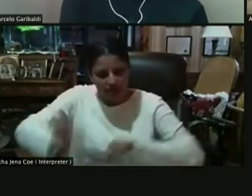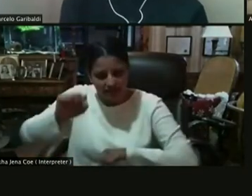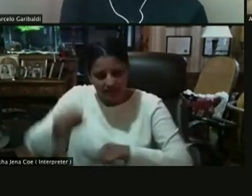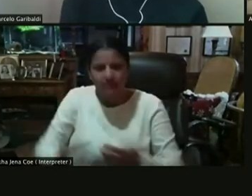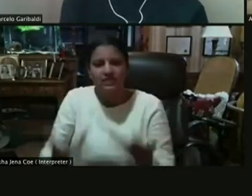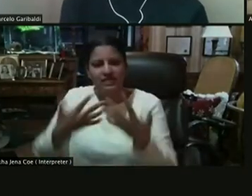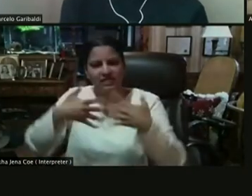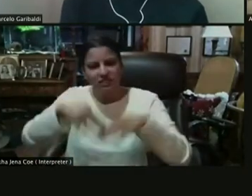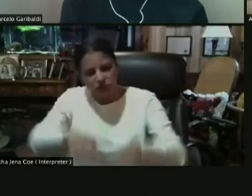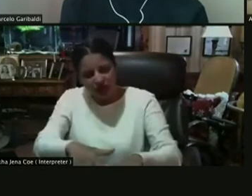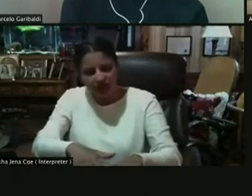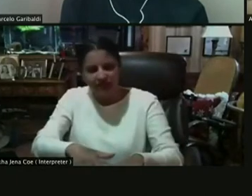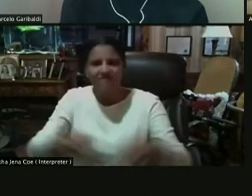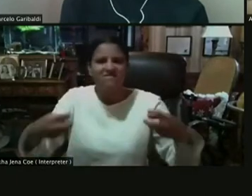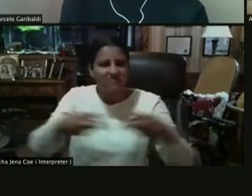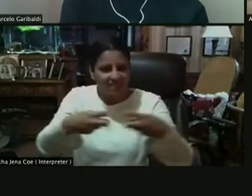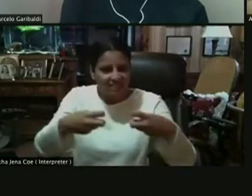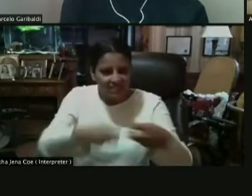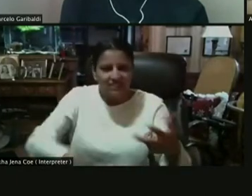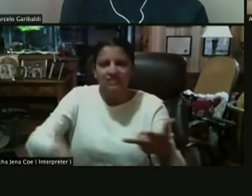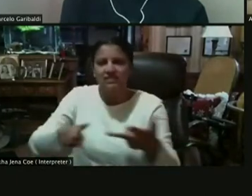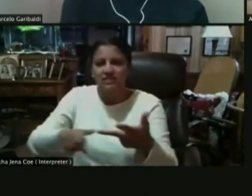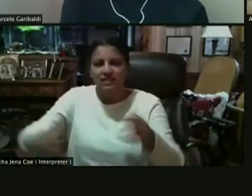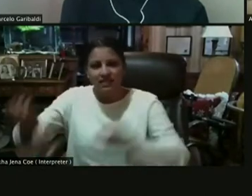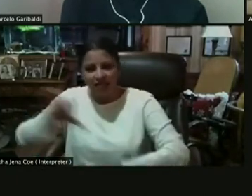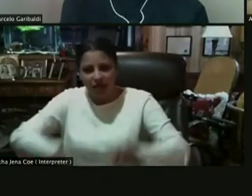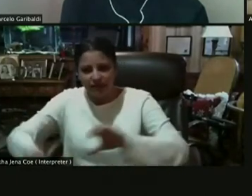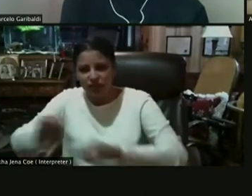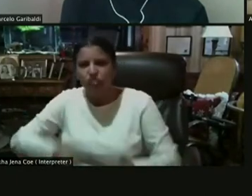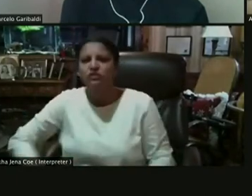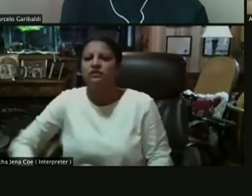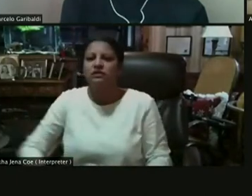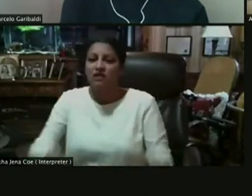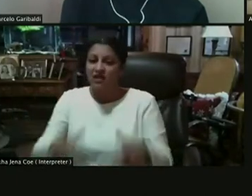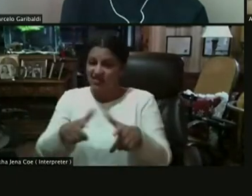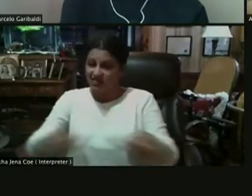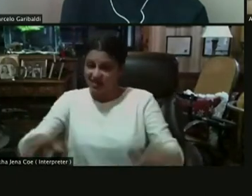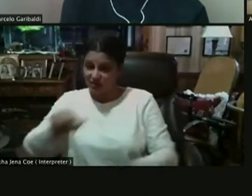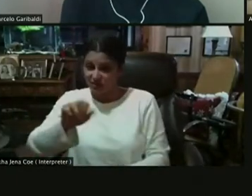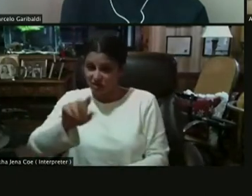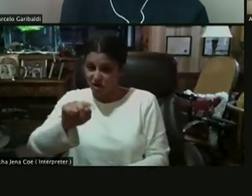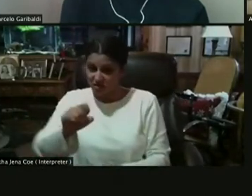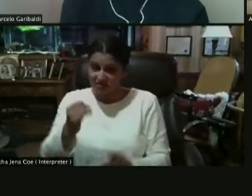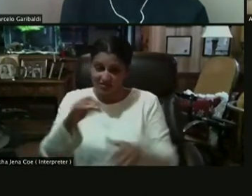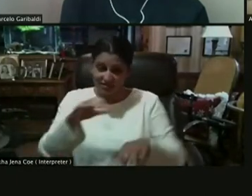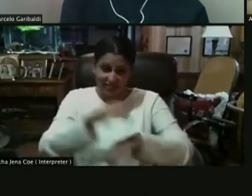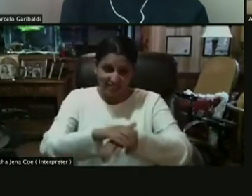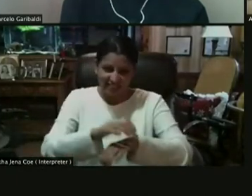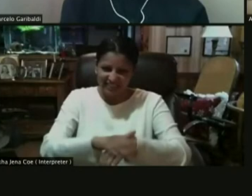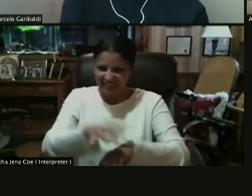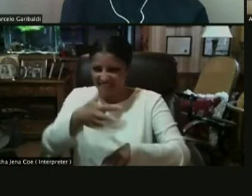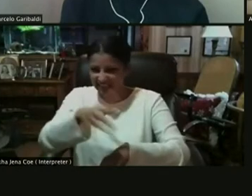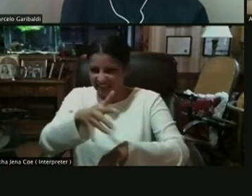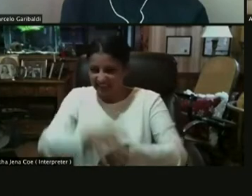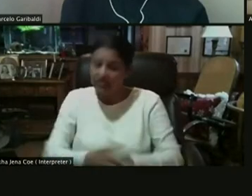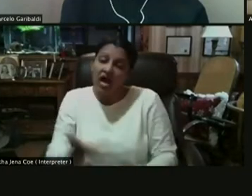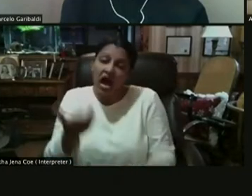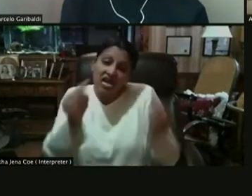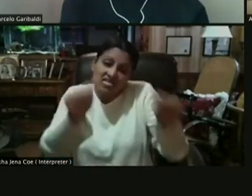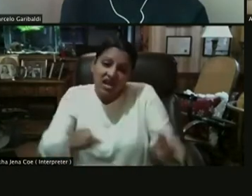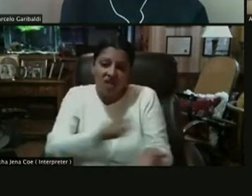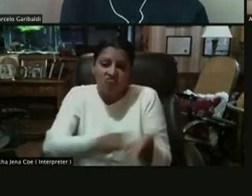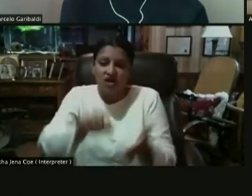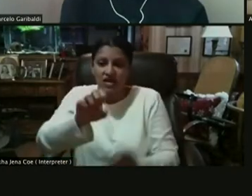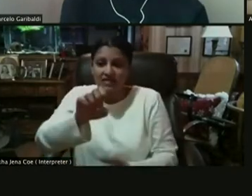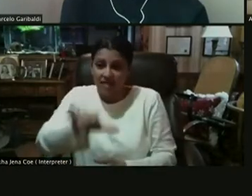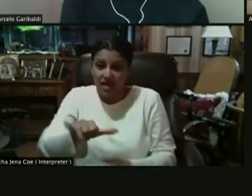physics and the chemistry. And I wasn't very good at language arts, and I could write an essay, but it probably wasn't grammatically correct. And so